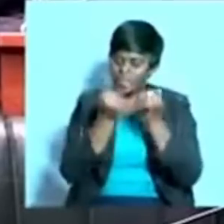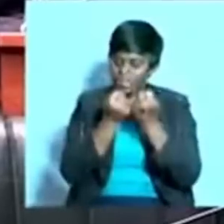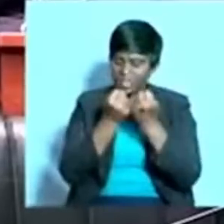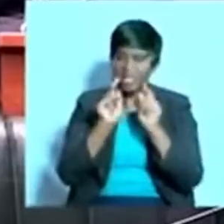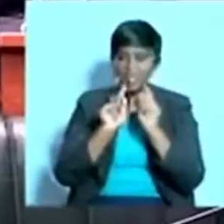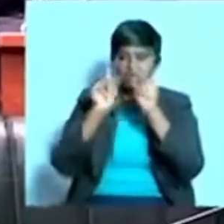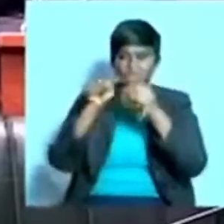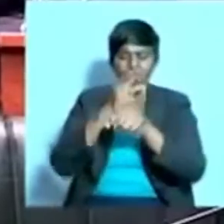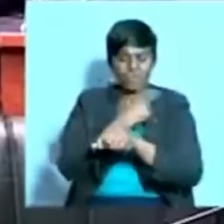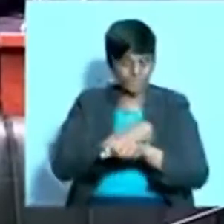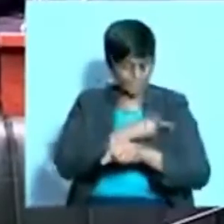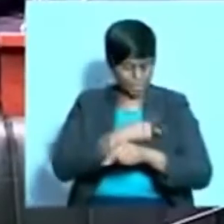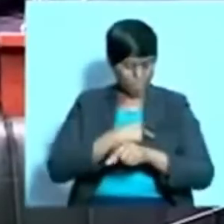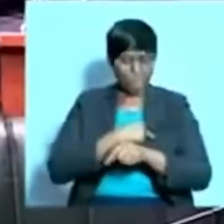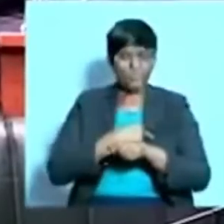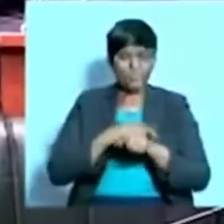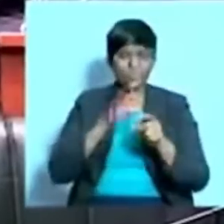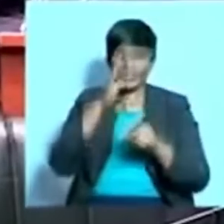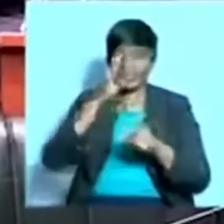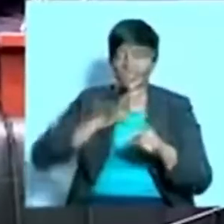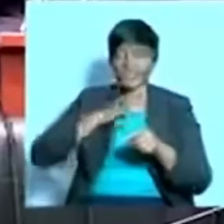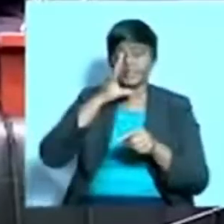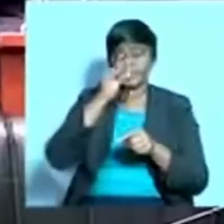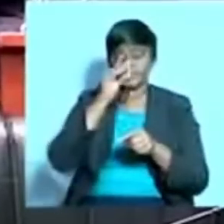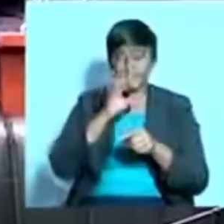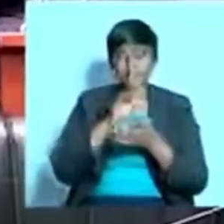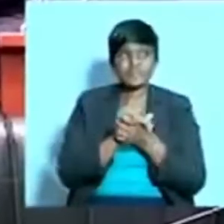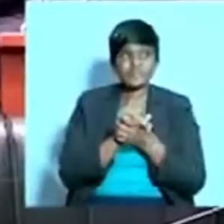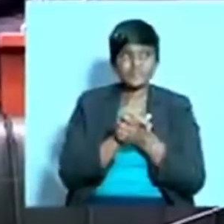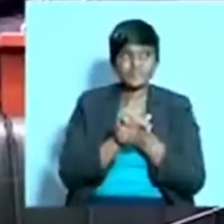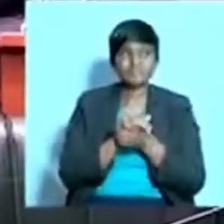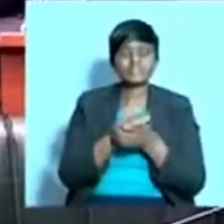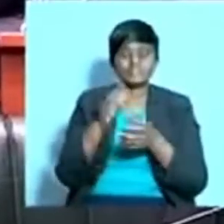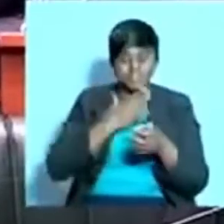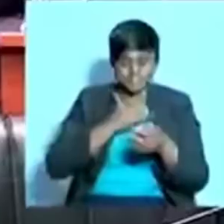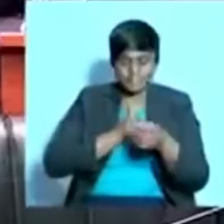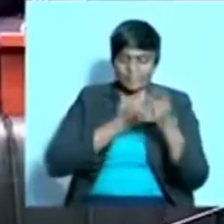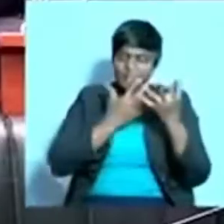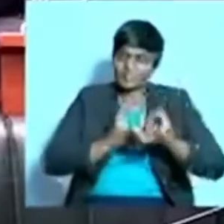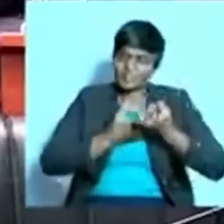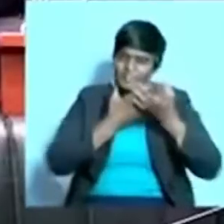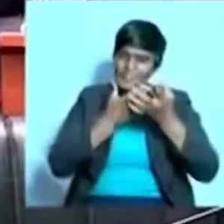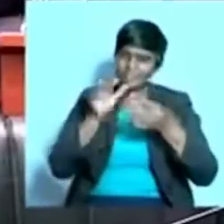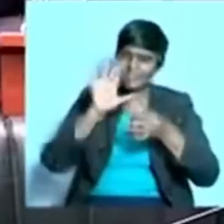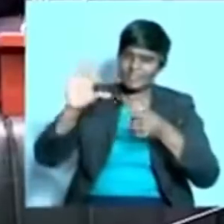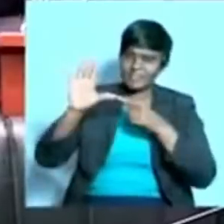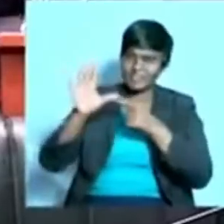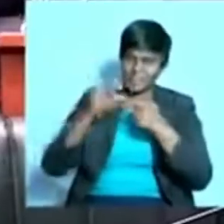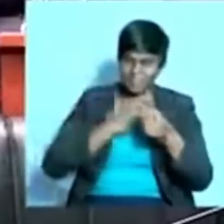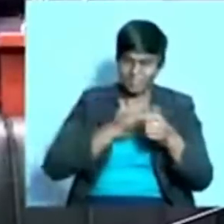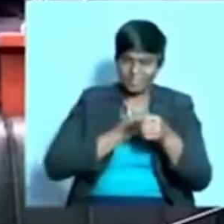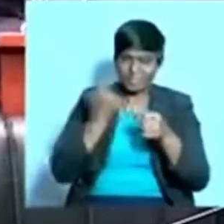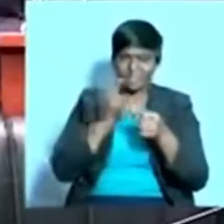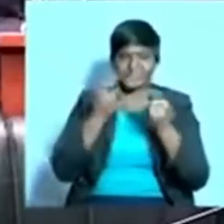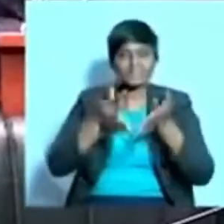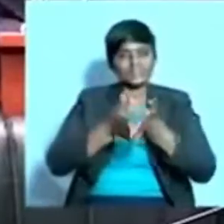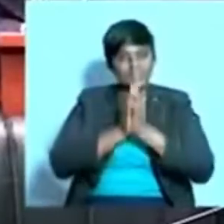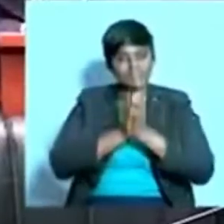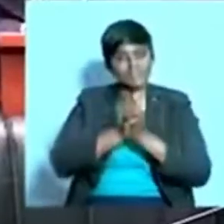Geneva. Madam Speaker, as I raise this point of order, I would like to remind